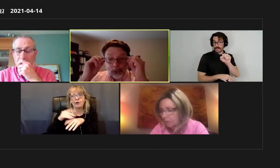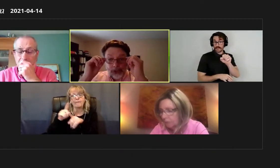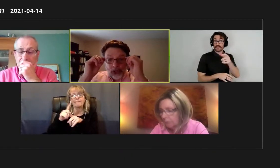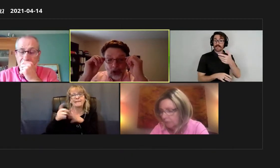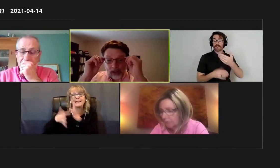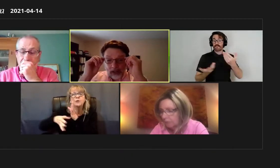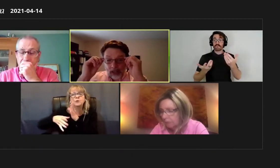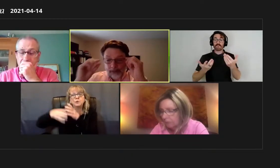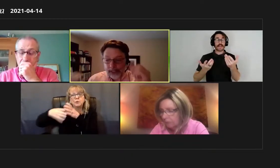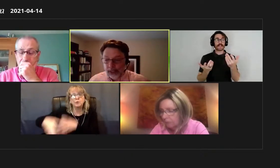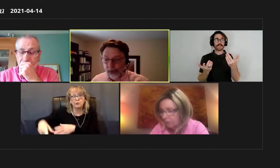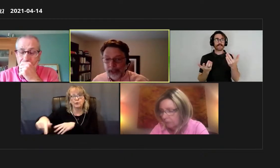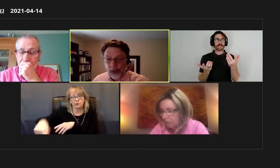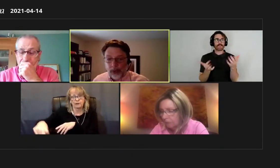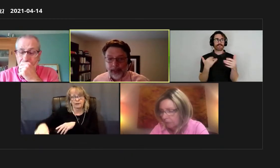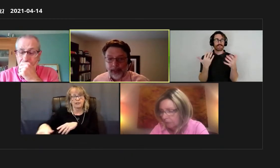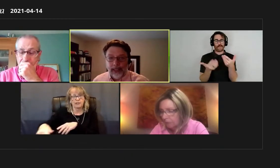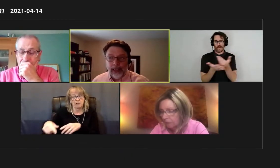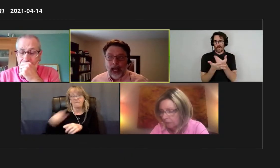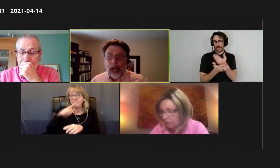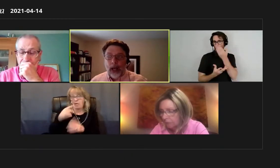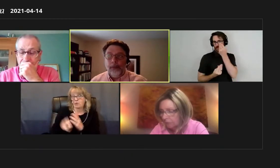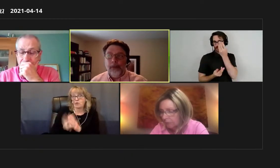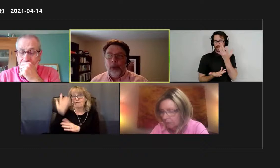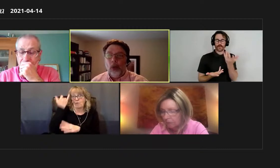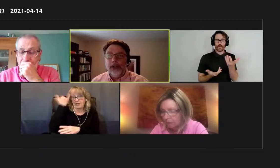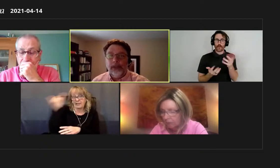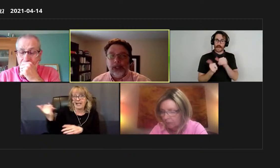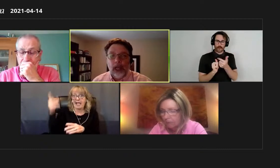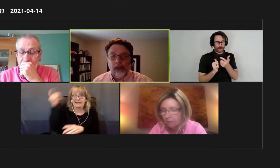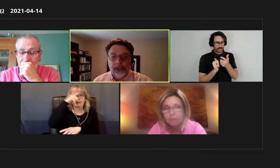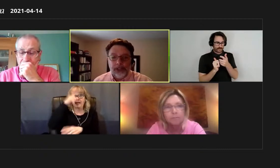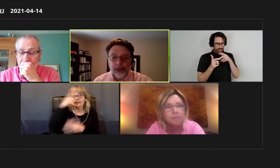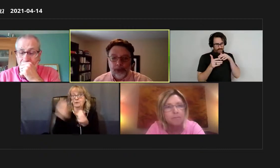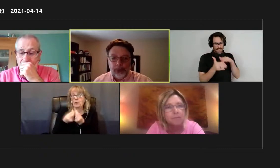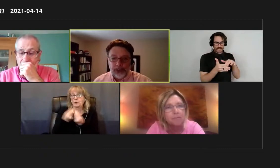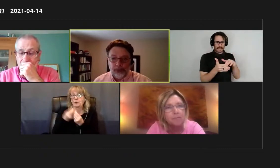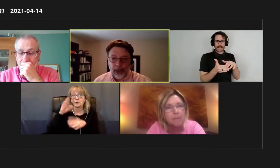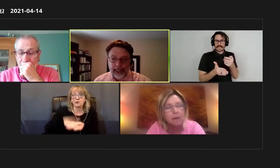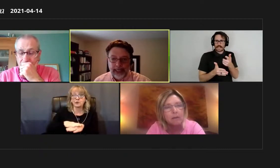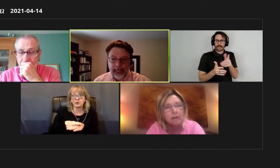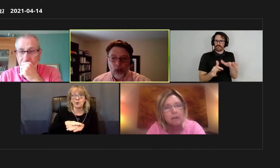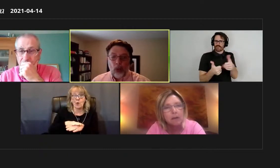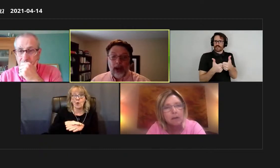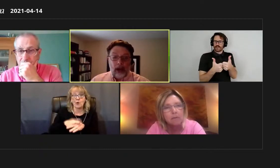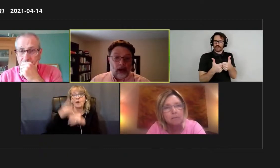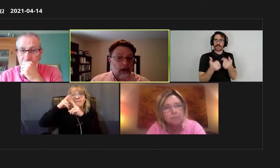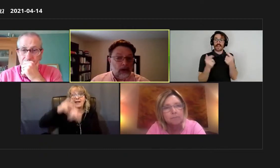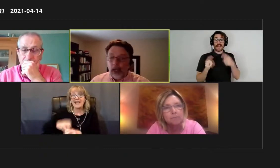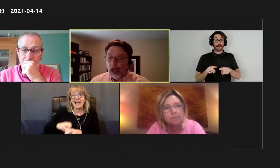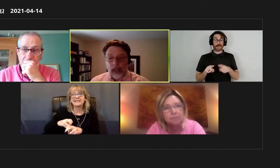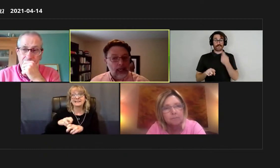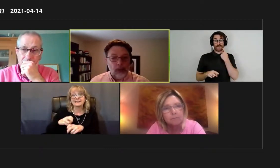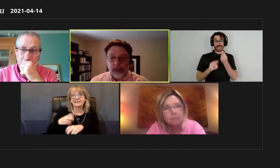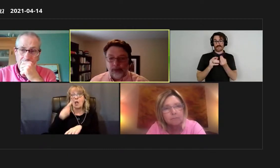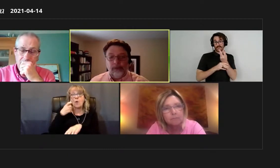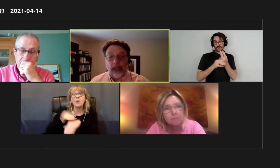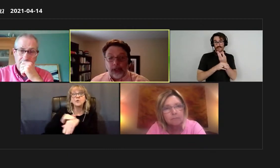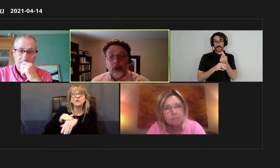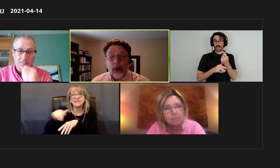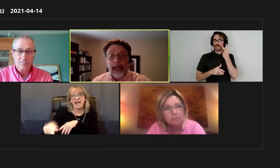so there's not a lot of experience with it. There were some challenges through the spring where it